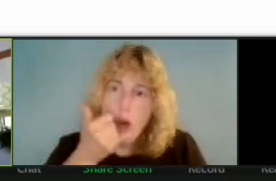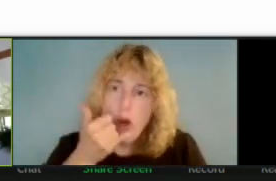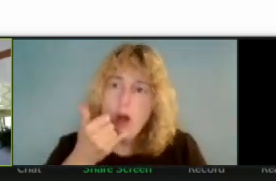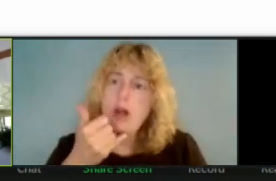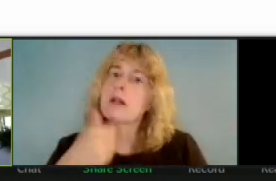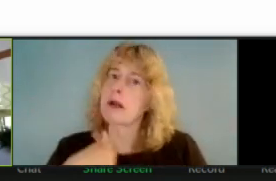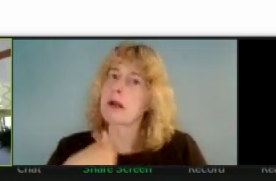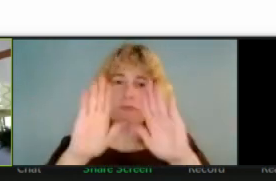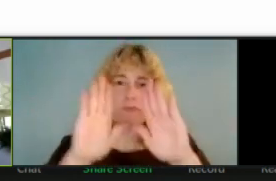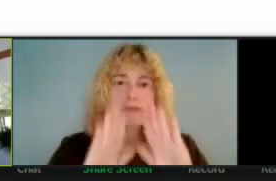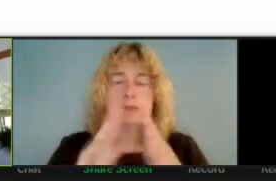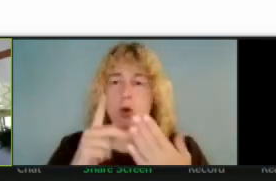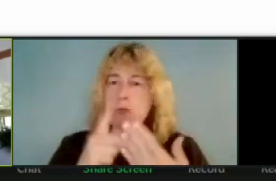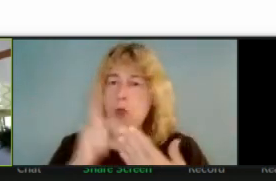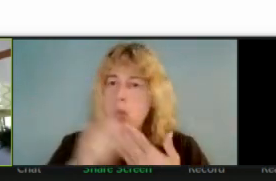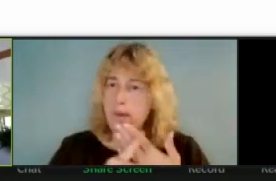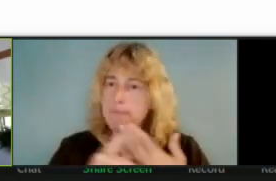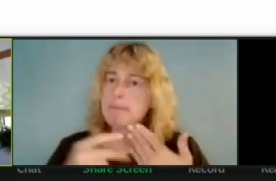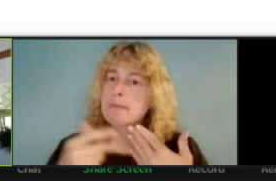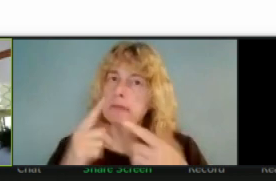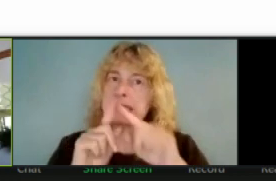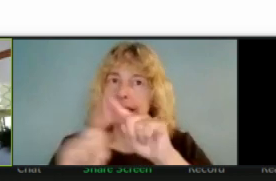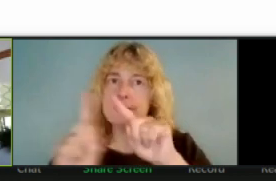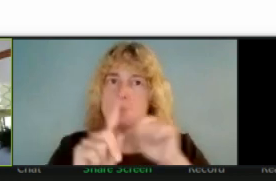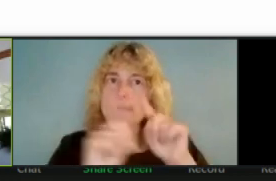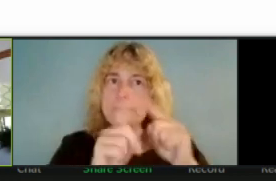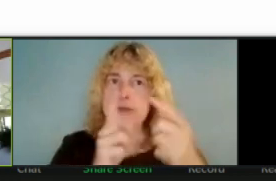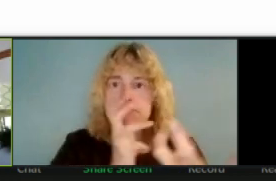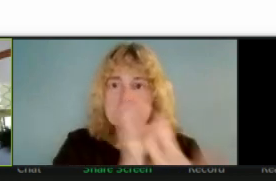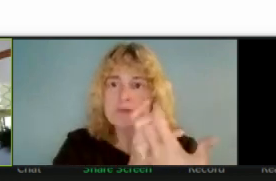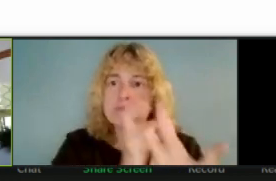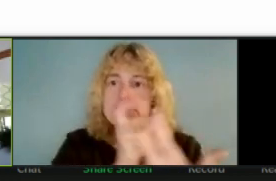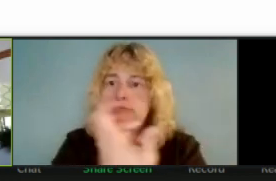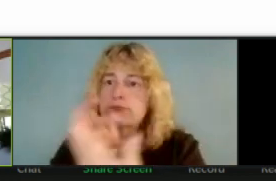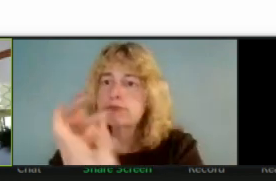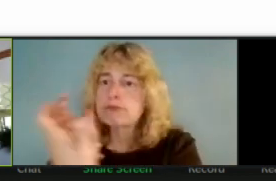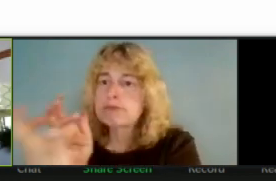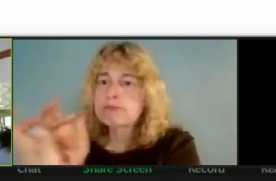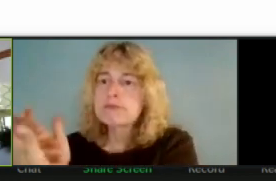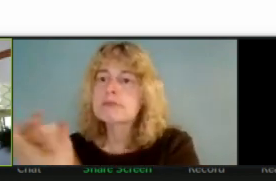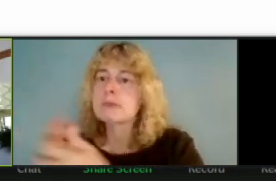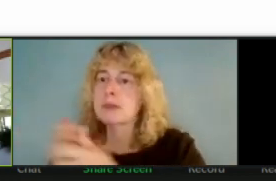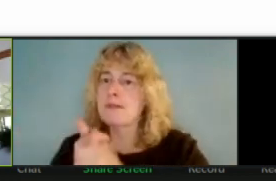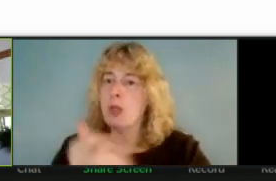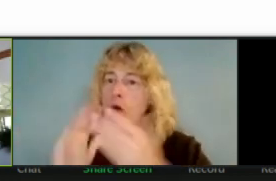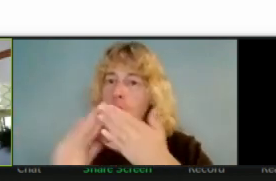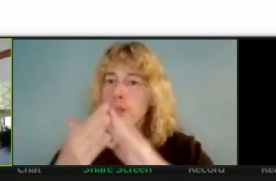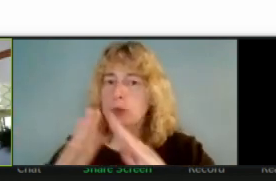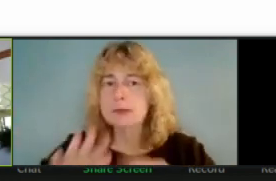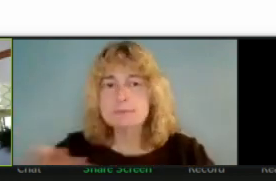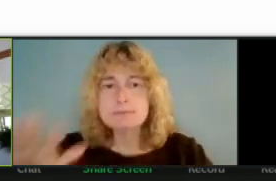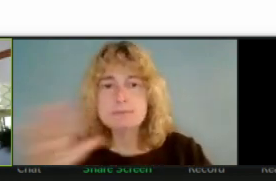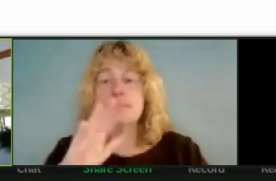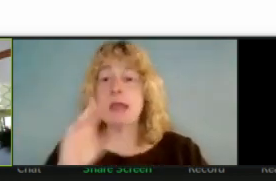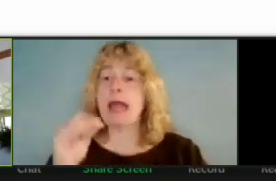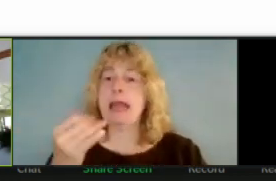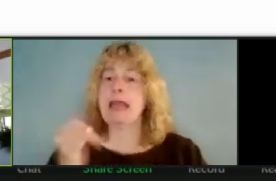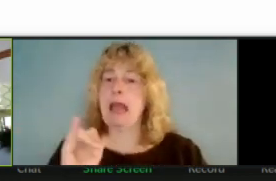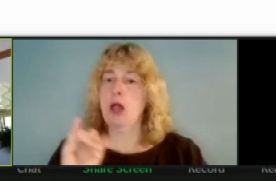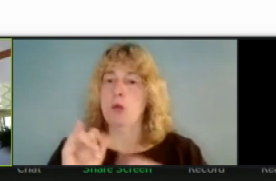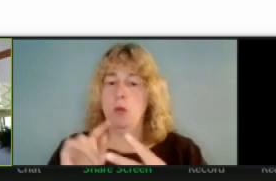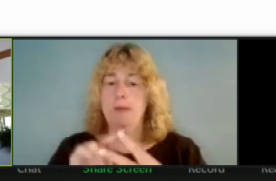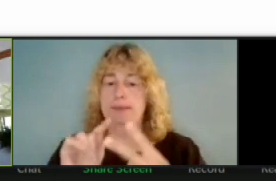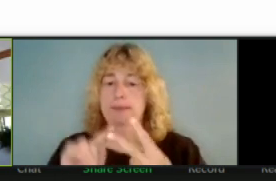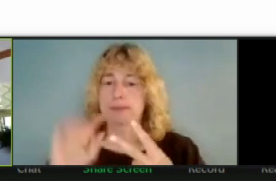used with different people in the community. And with us today, as you mentioned, is Cheryl, who is going to help us cover